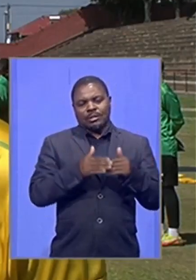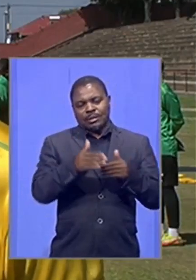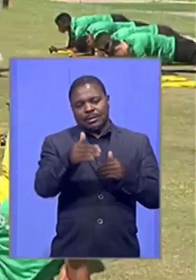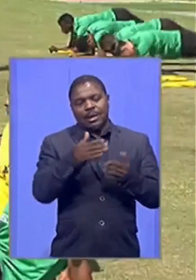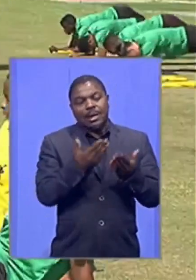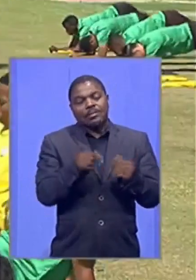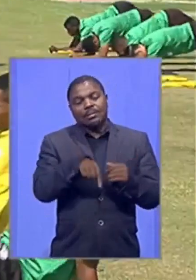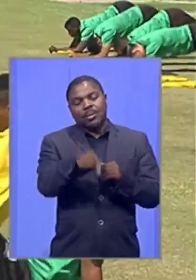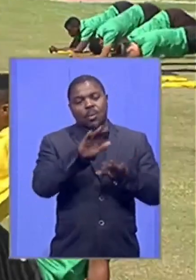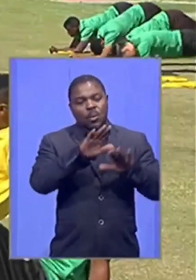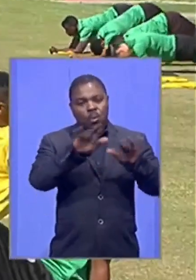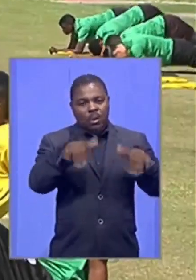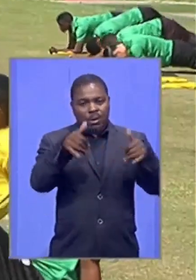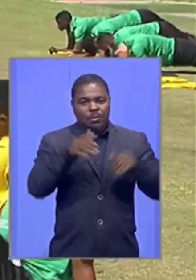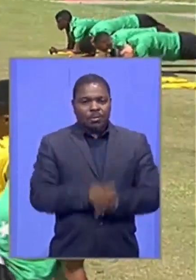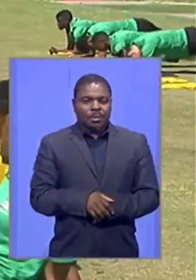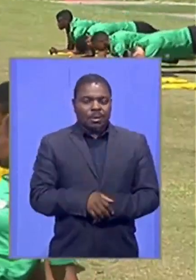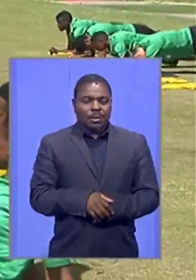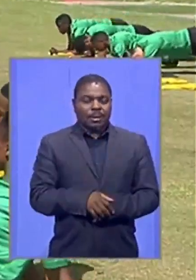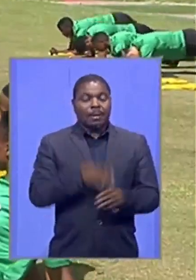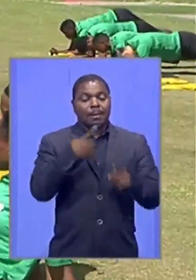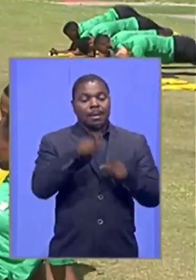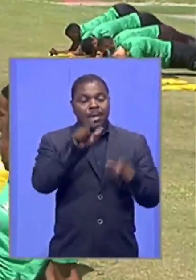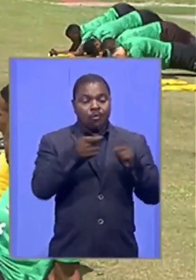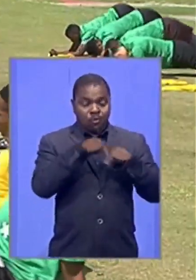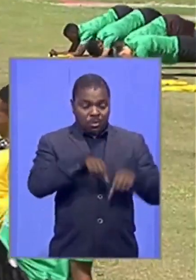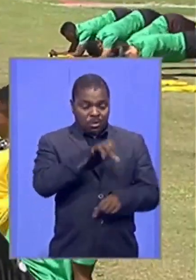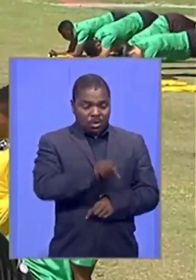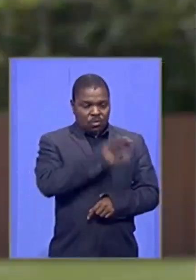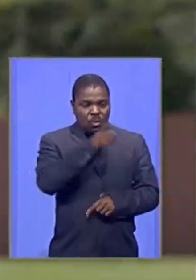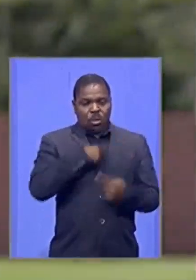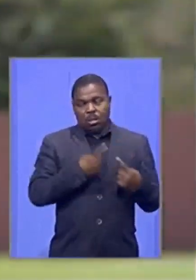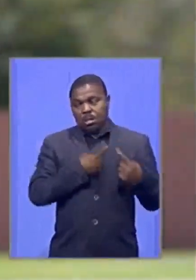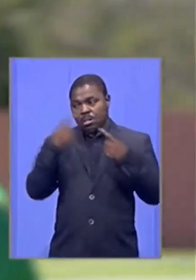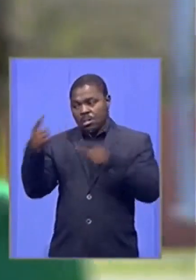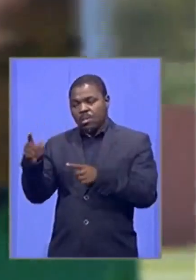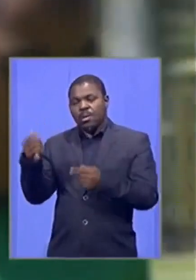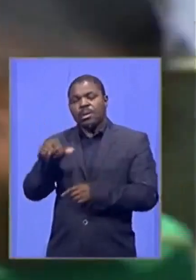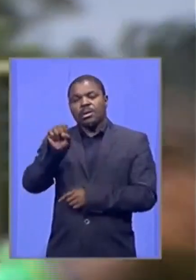World Cup. Dipapadi tse dulang kwano lapeng di lebelletswe ho leba Serbia